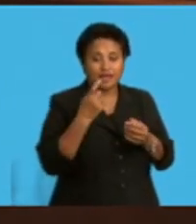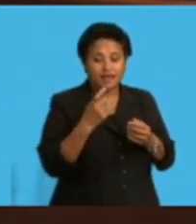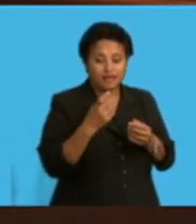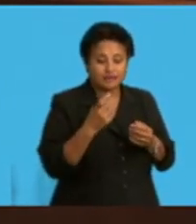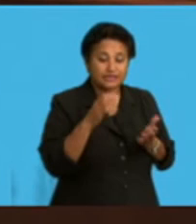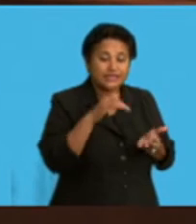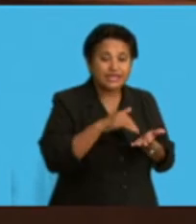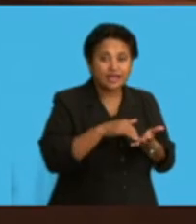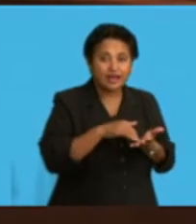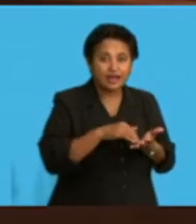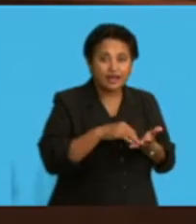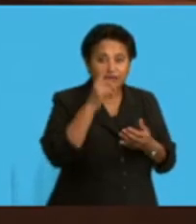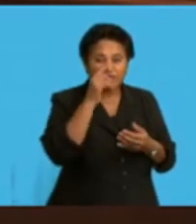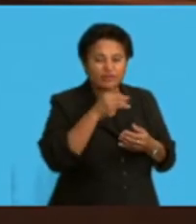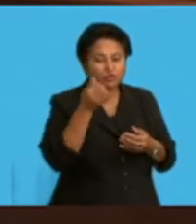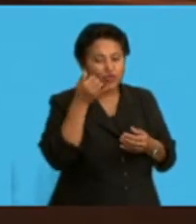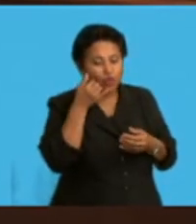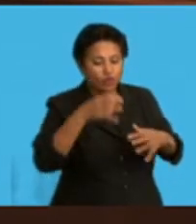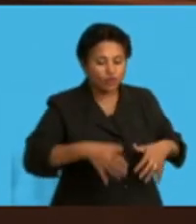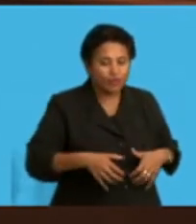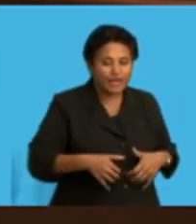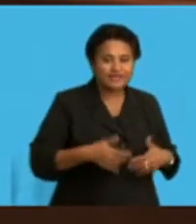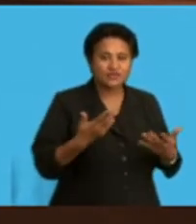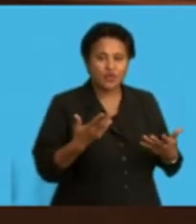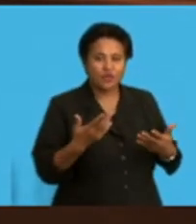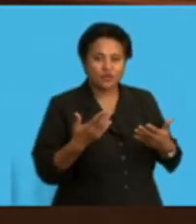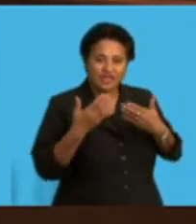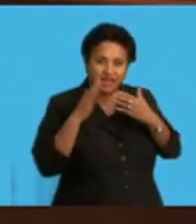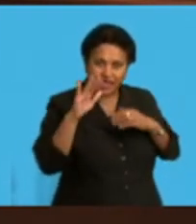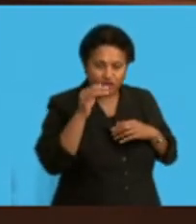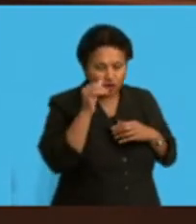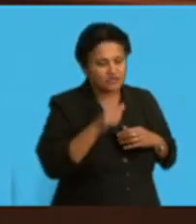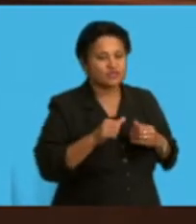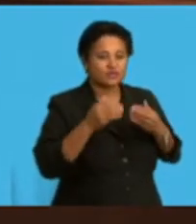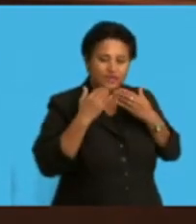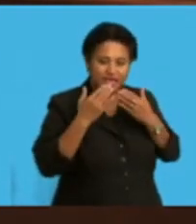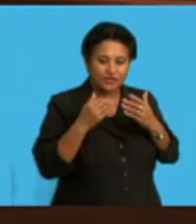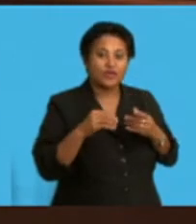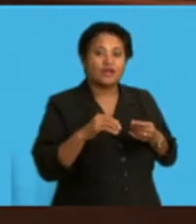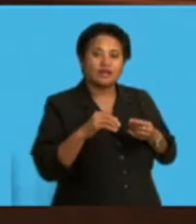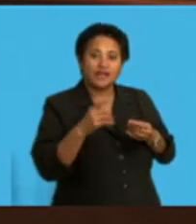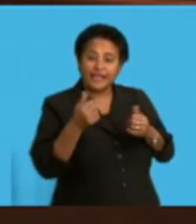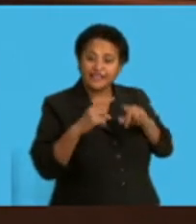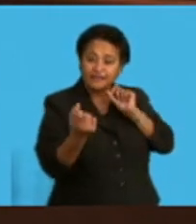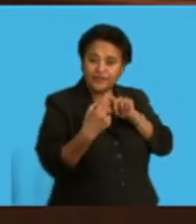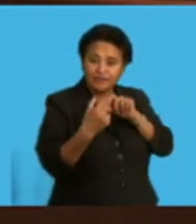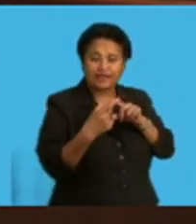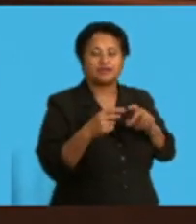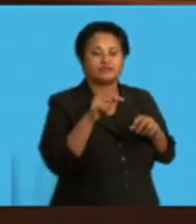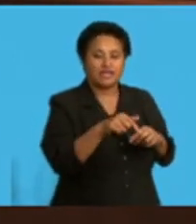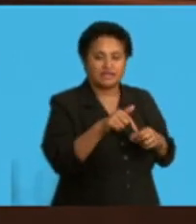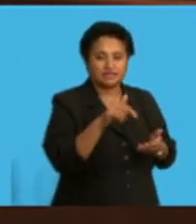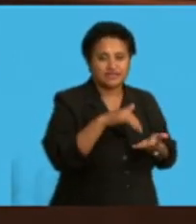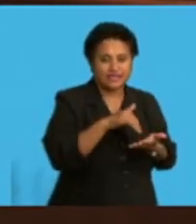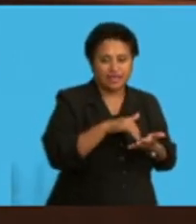that people can call with comments, complaints or compliments about the treatment in our health facilities. And we are keen to extend, Madam Speaker, the services of such a